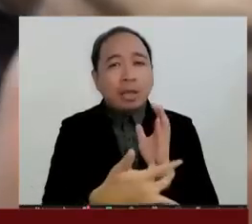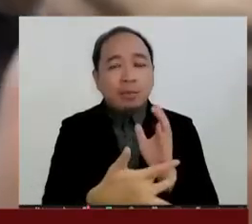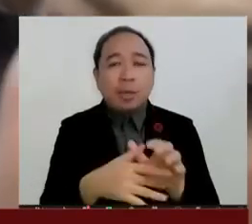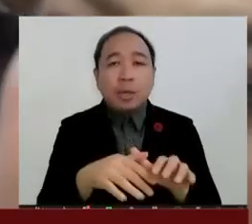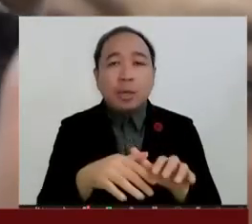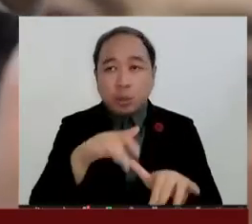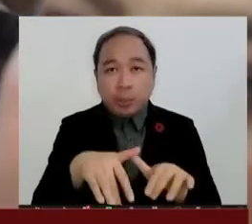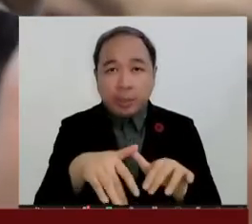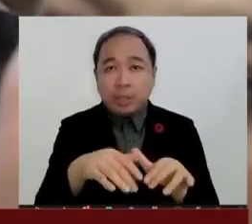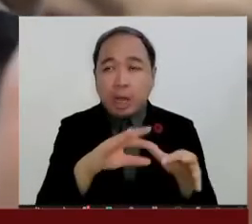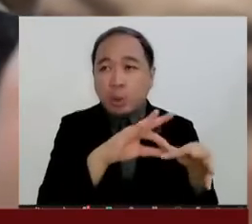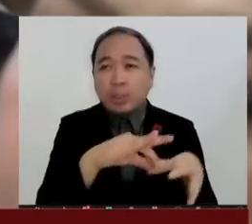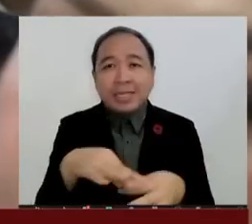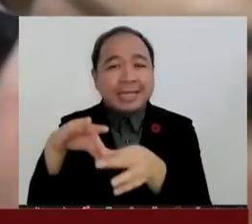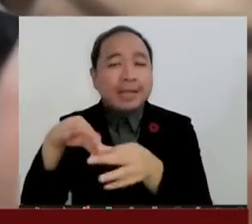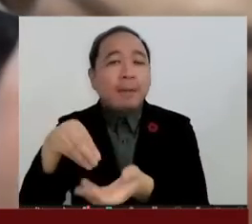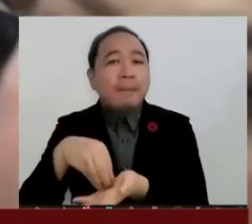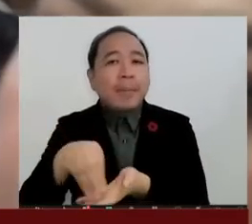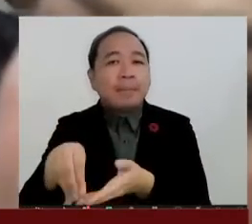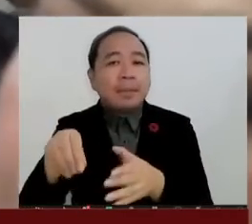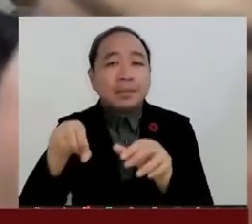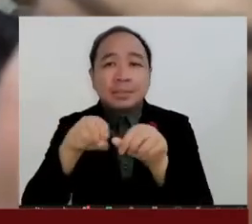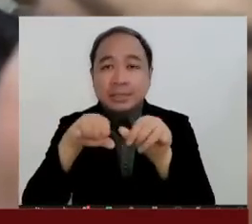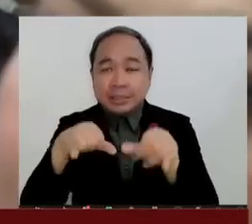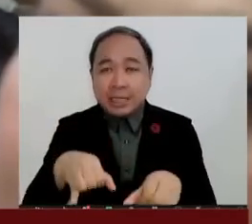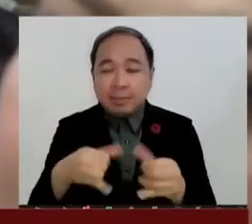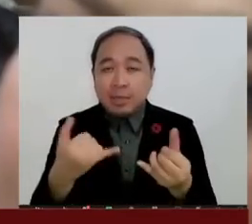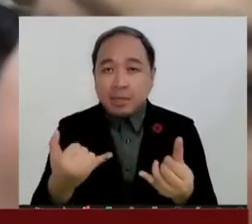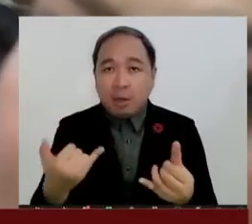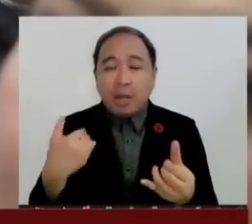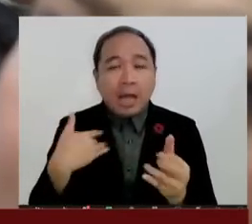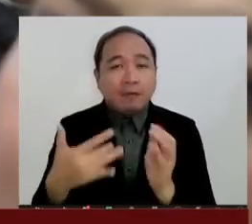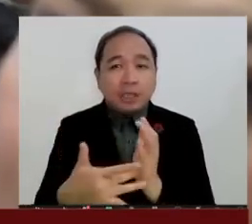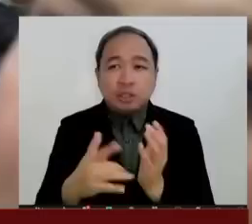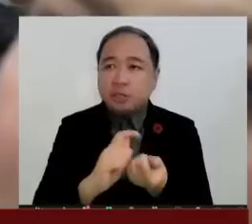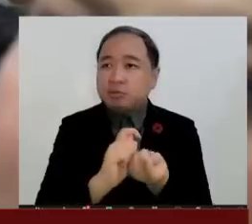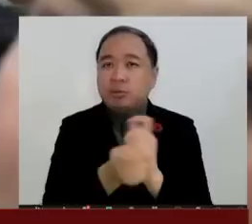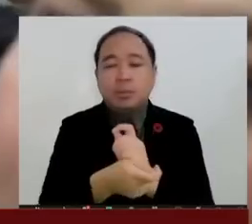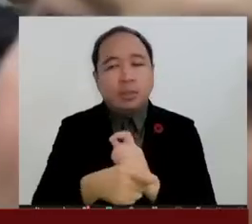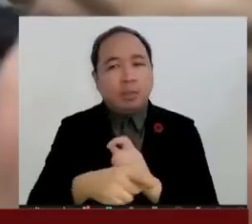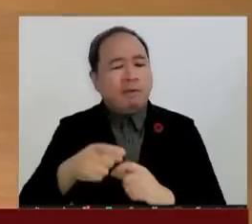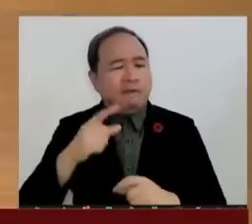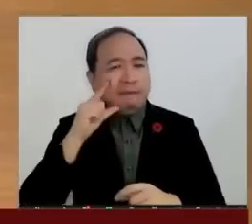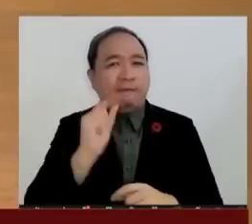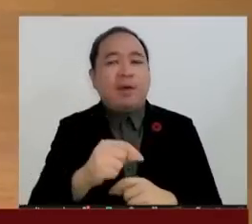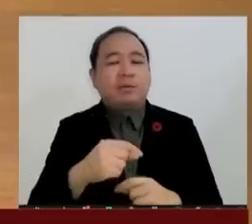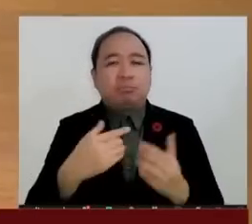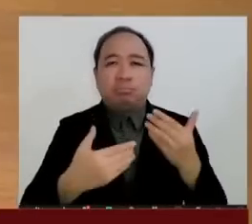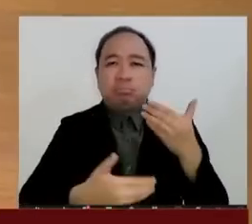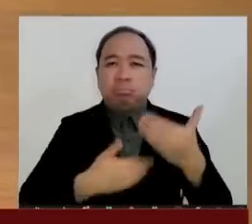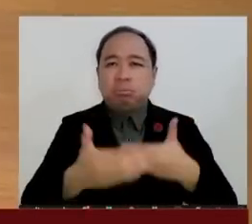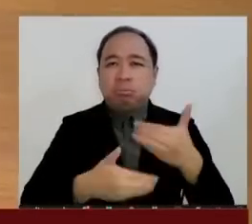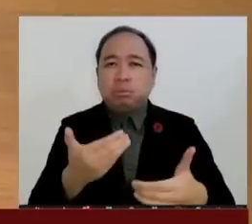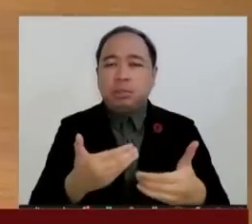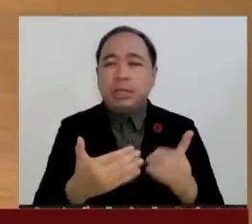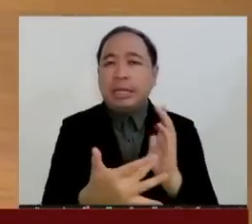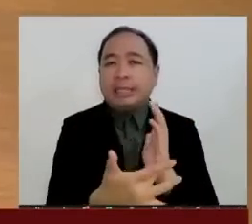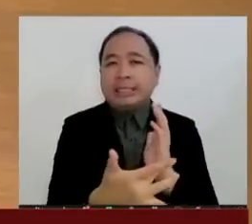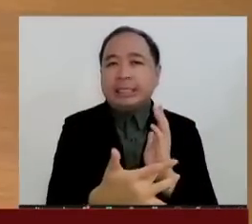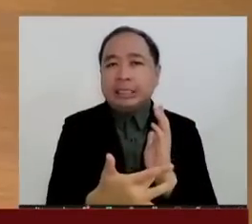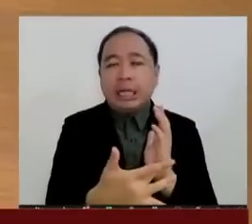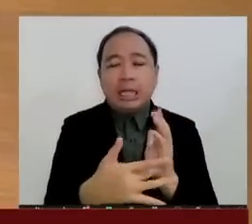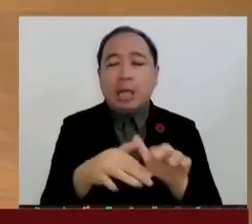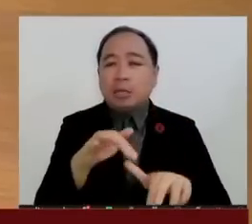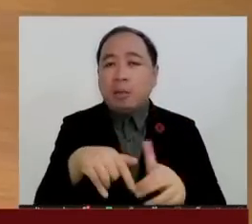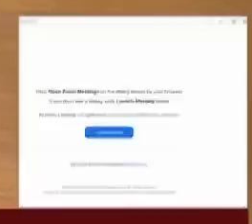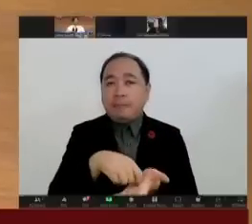systems, whose digital transformation has been accelerating at a remarkable rate. Digital payments accounted for 42%